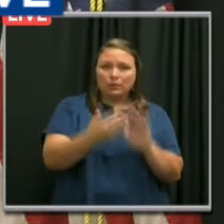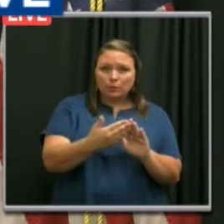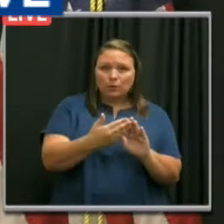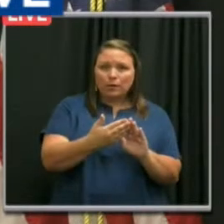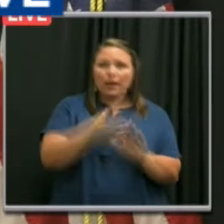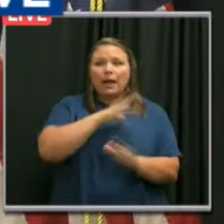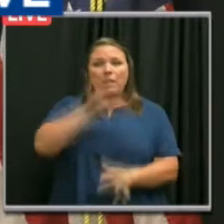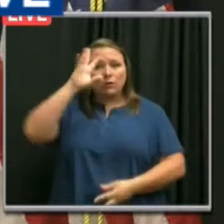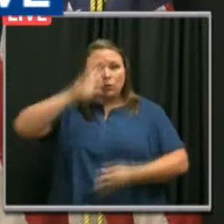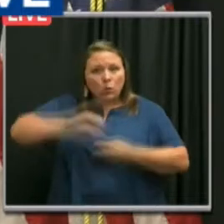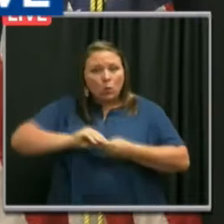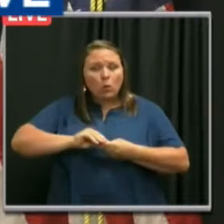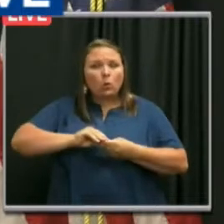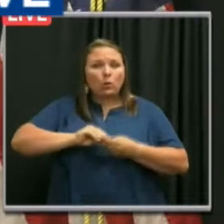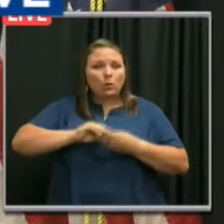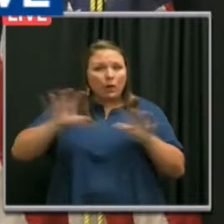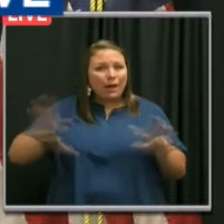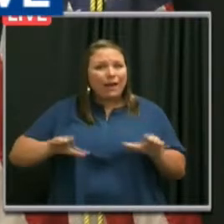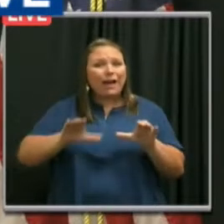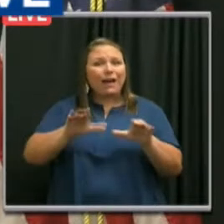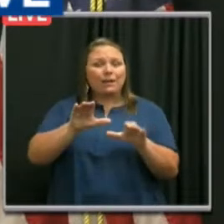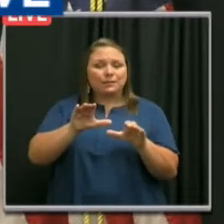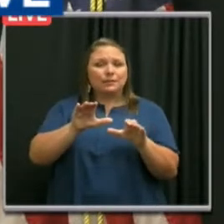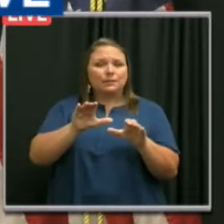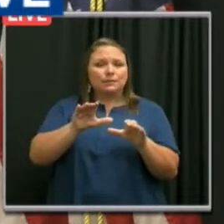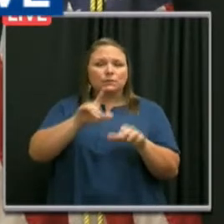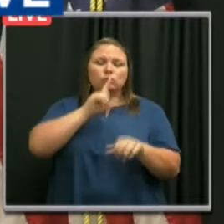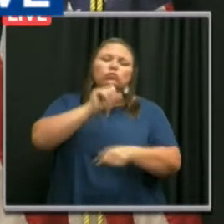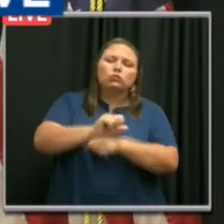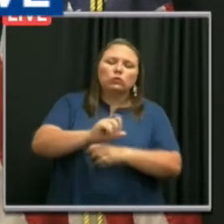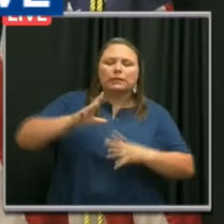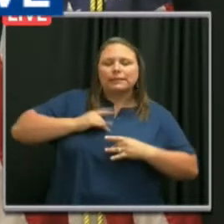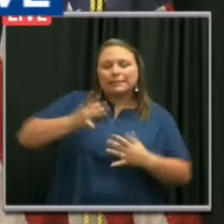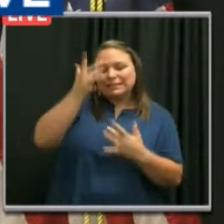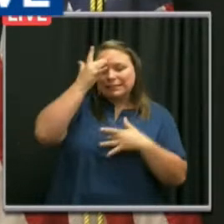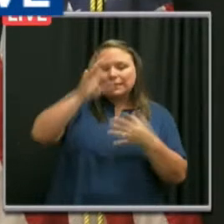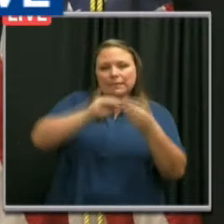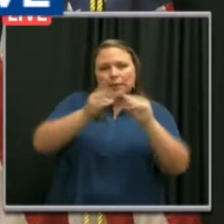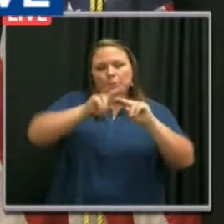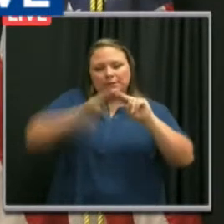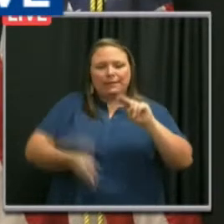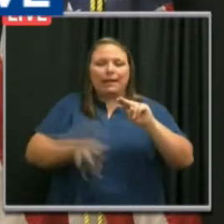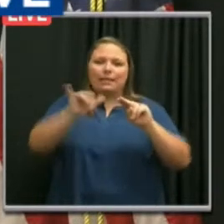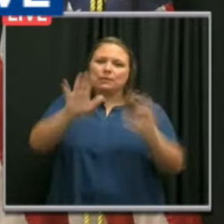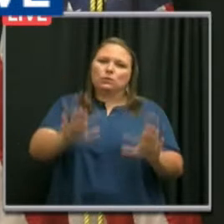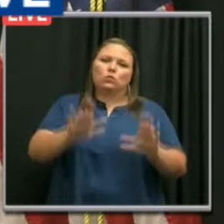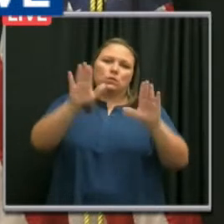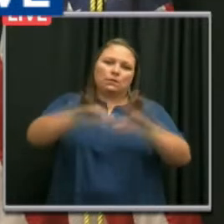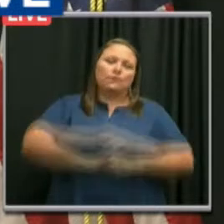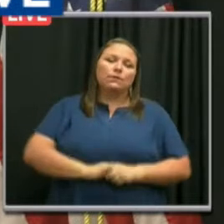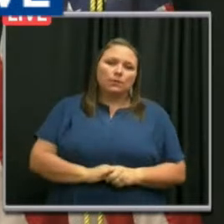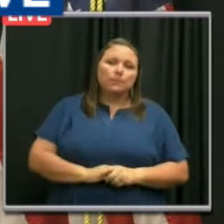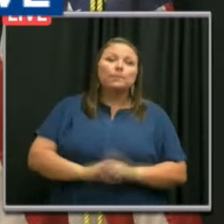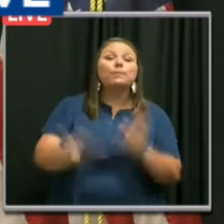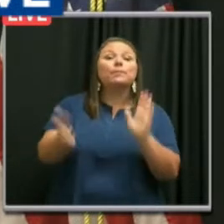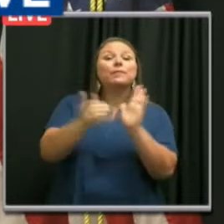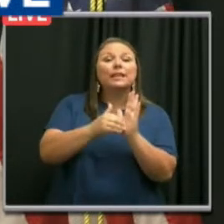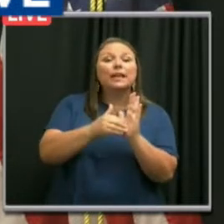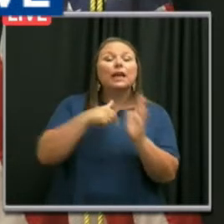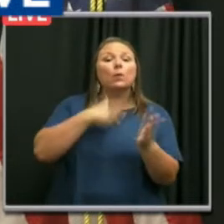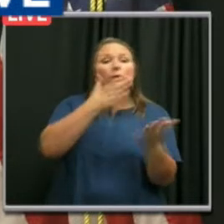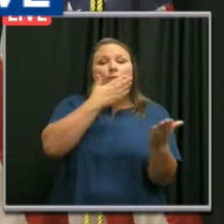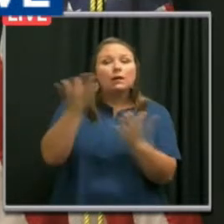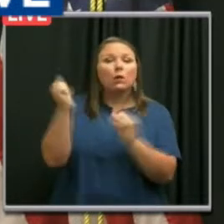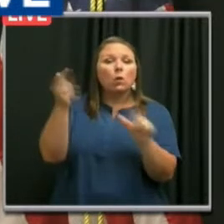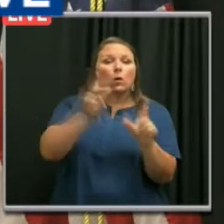current total active cases is declined. That's a fantastic statement. And again, I want to thank